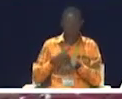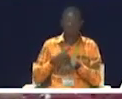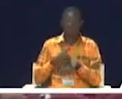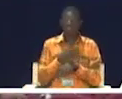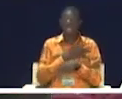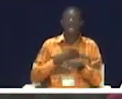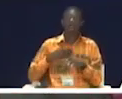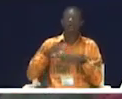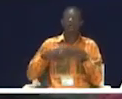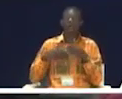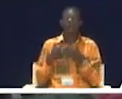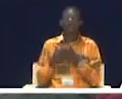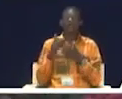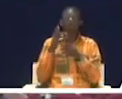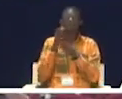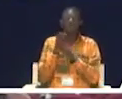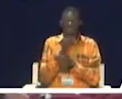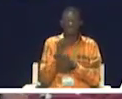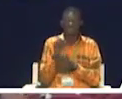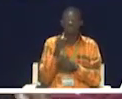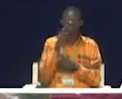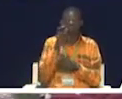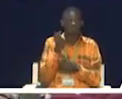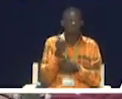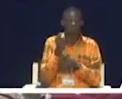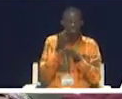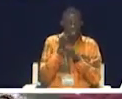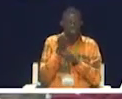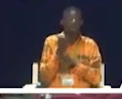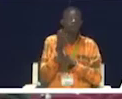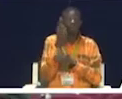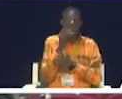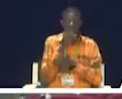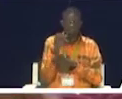and with all you're getting, get understanding.